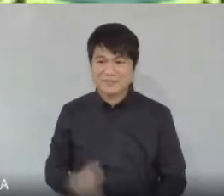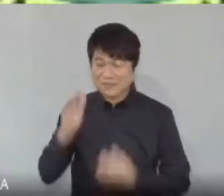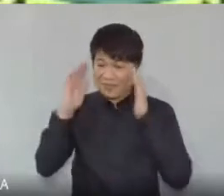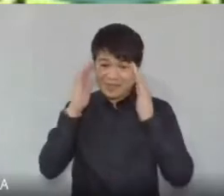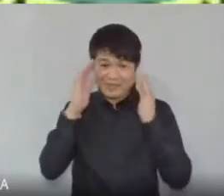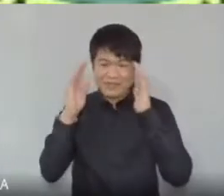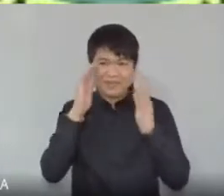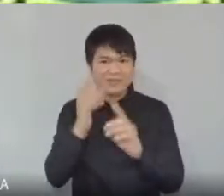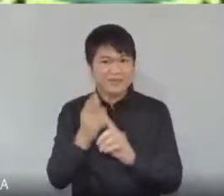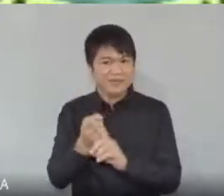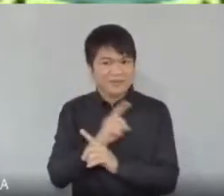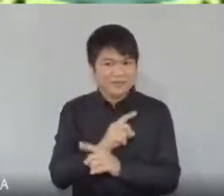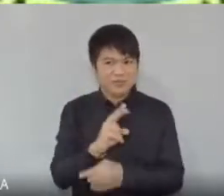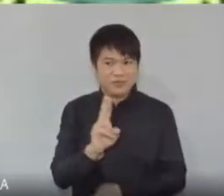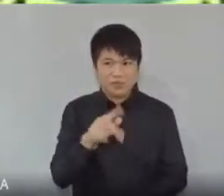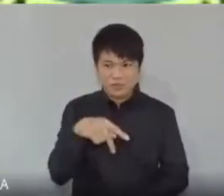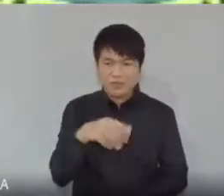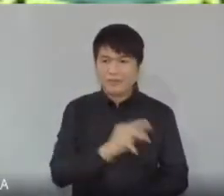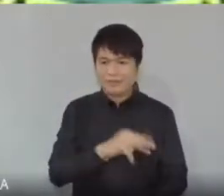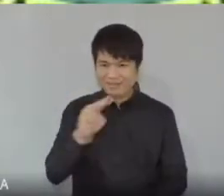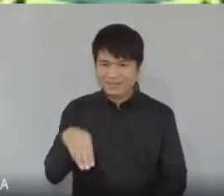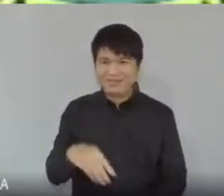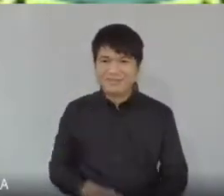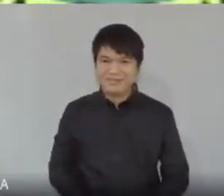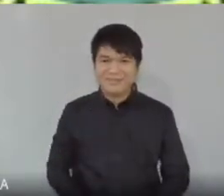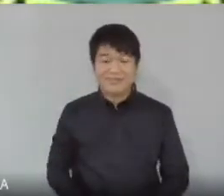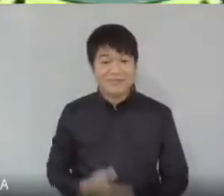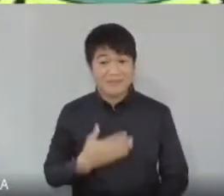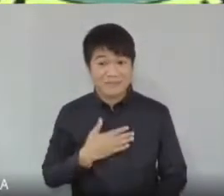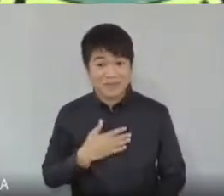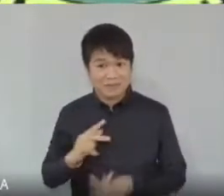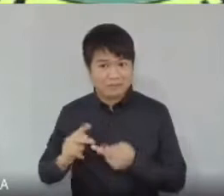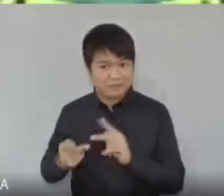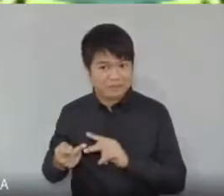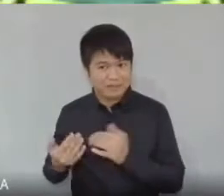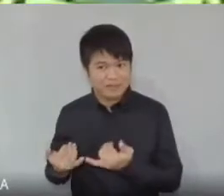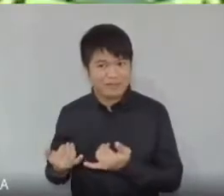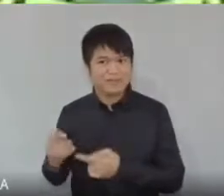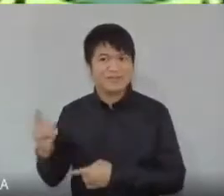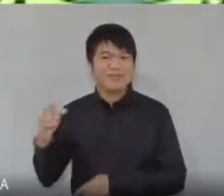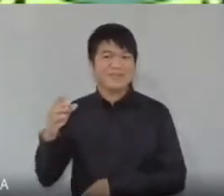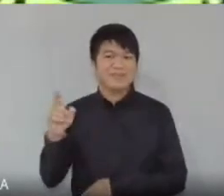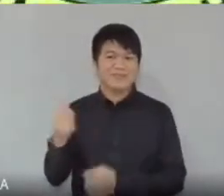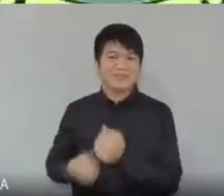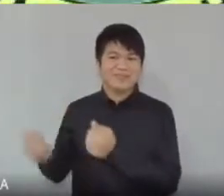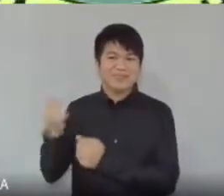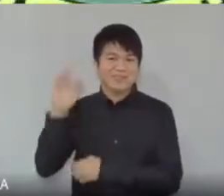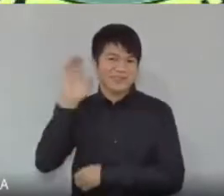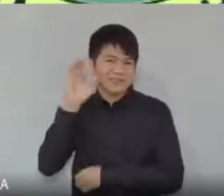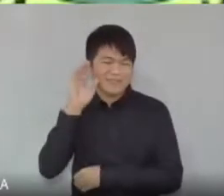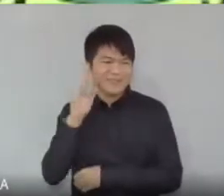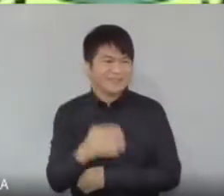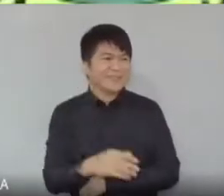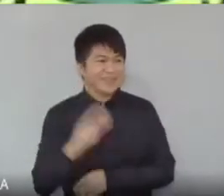hello from the University of the Philippines, Manila. My partner in crime, Chief Chat, take it away. Hi